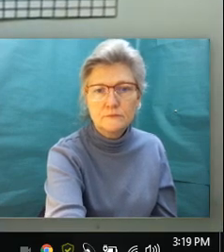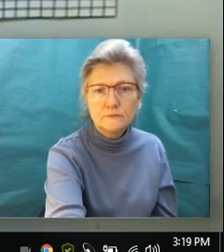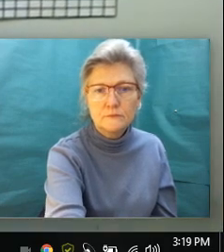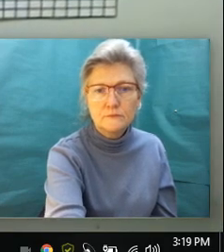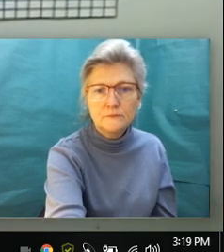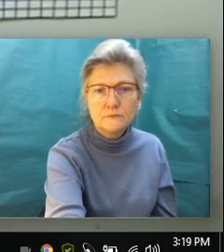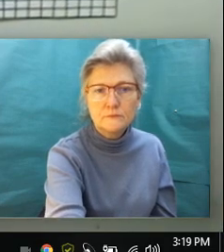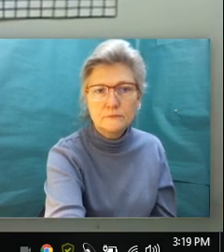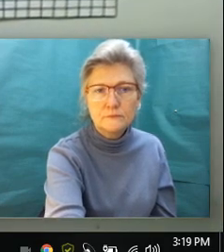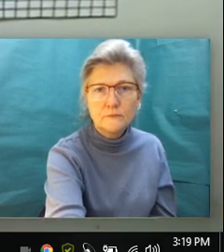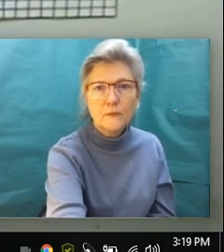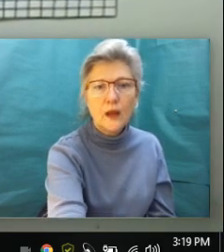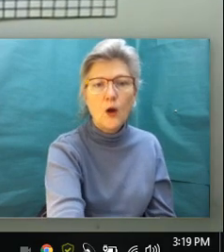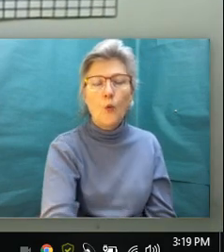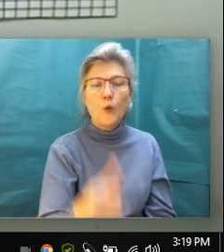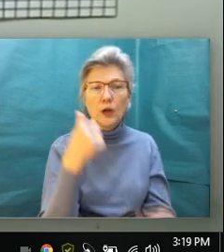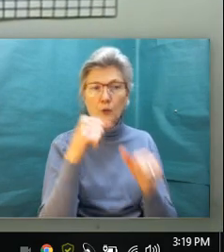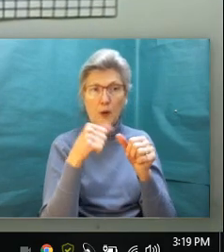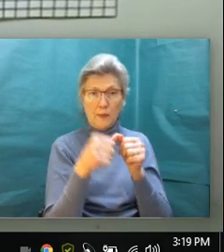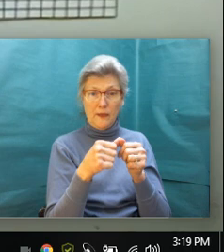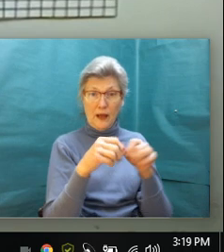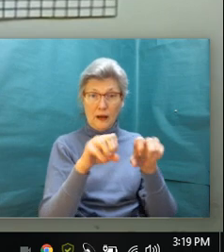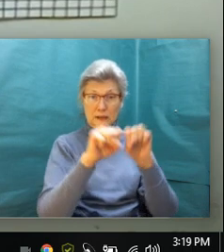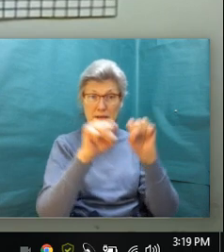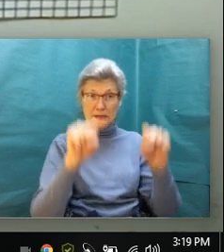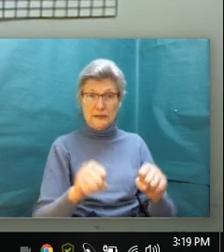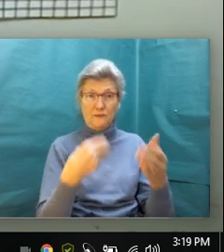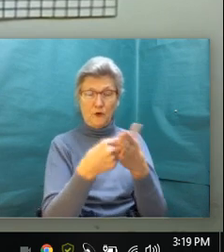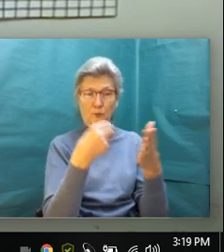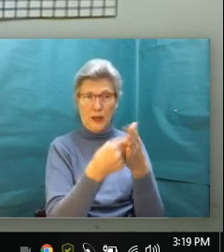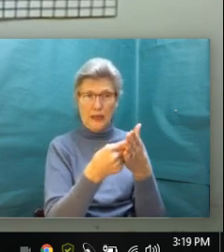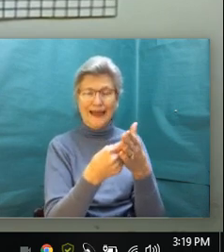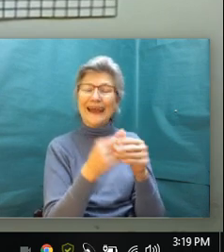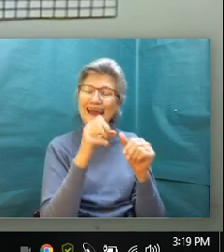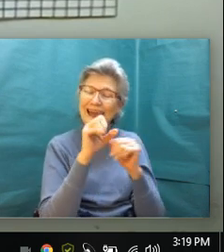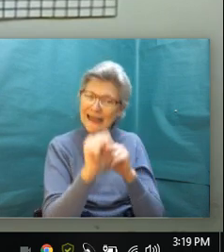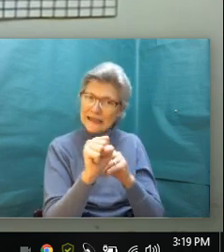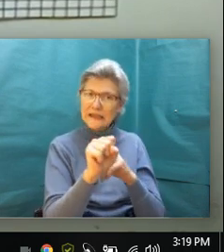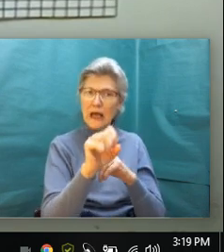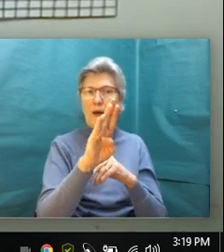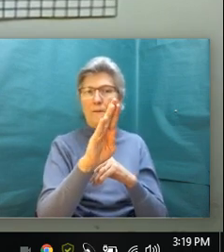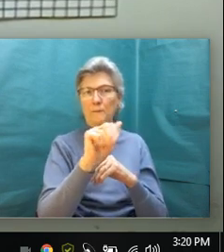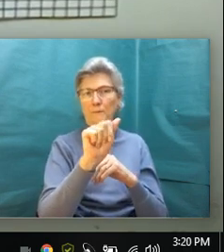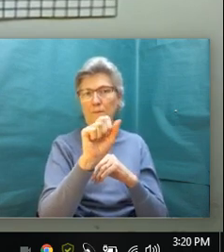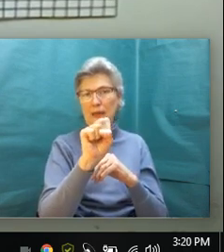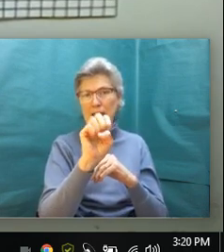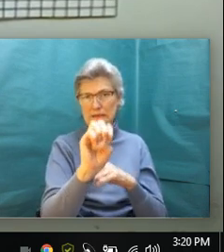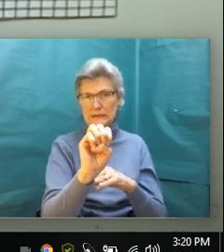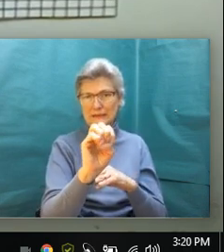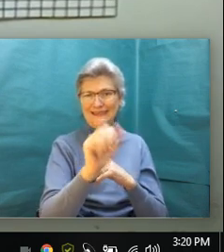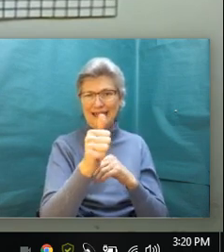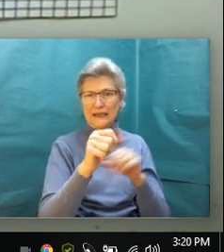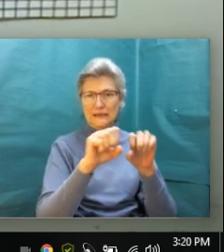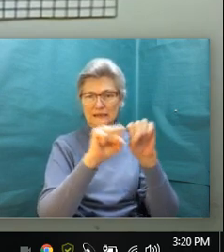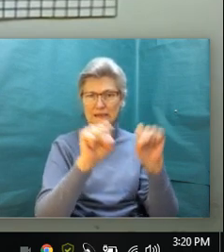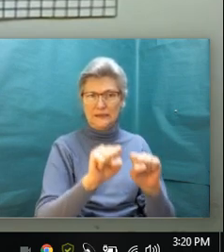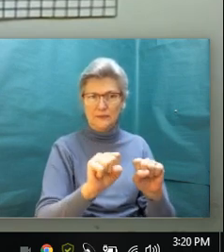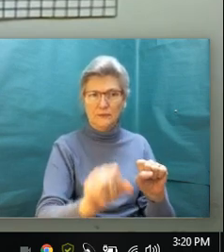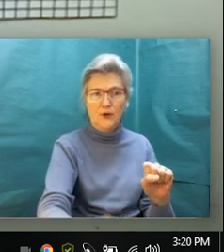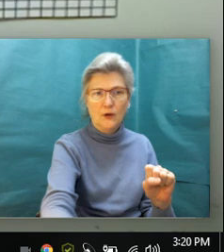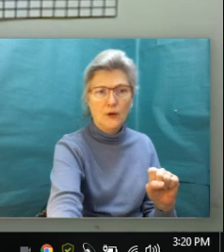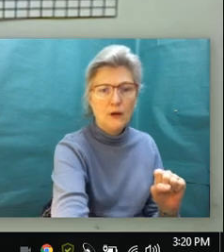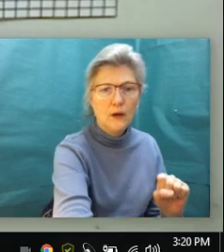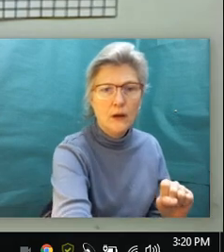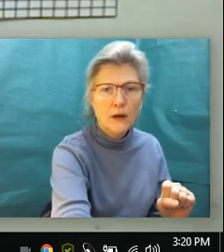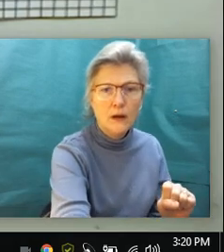money is a base 10 system, just like place value. So when you're thinking about working with dollars and